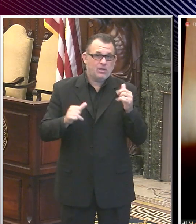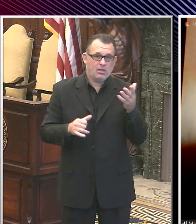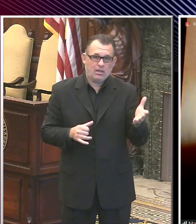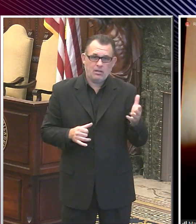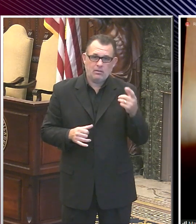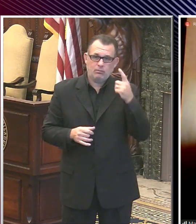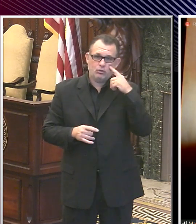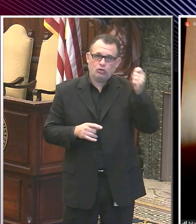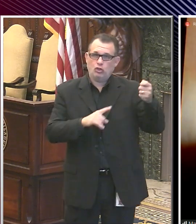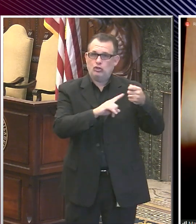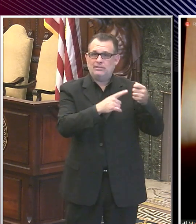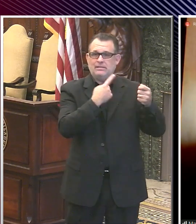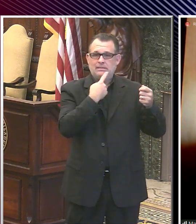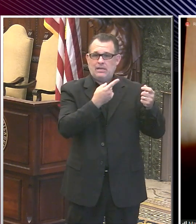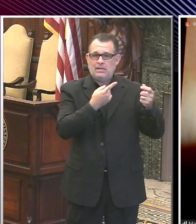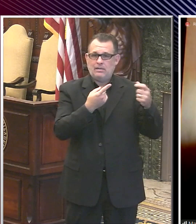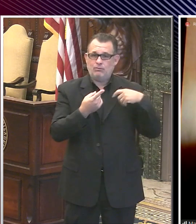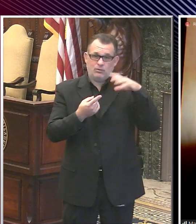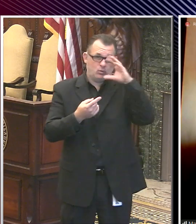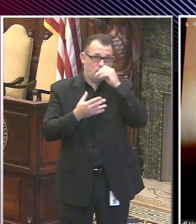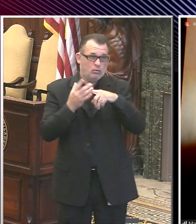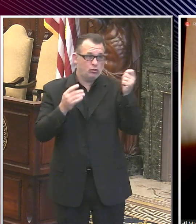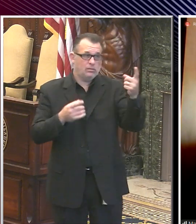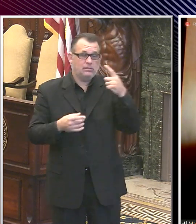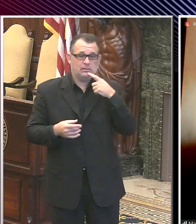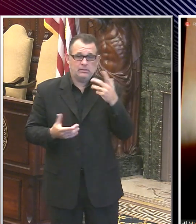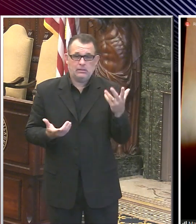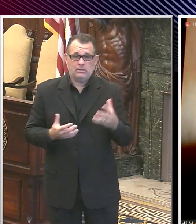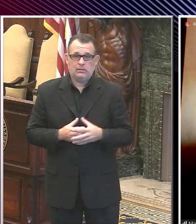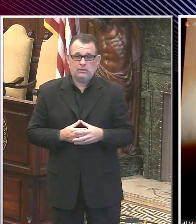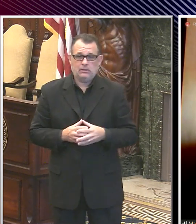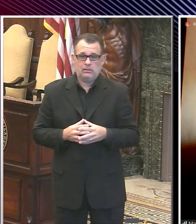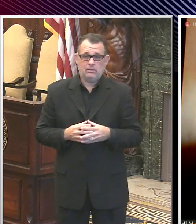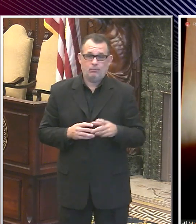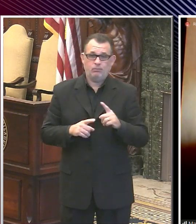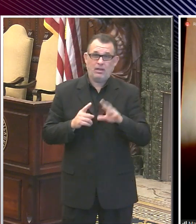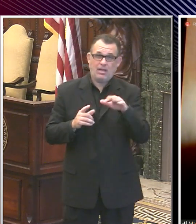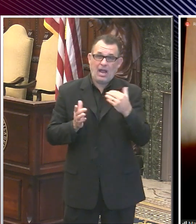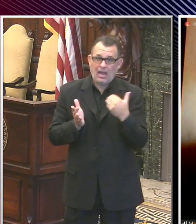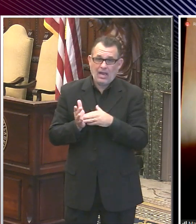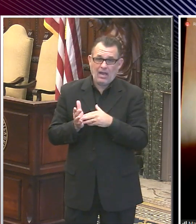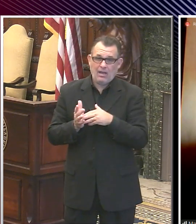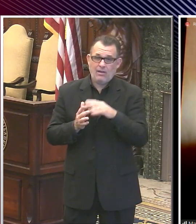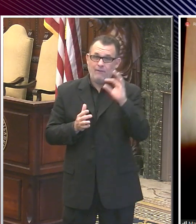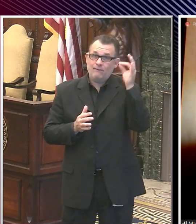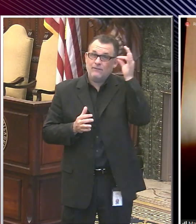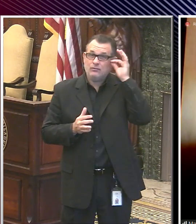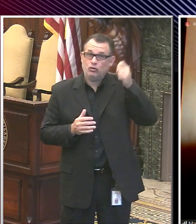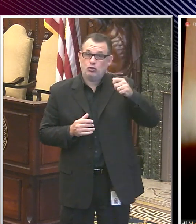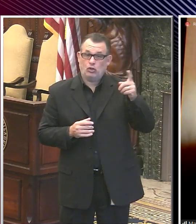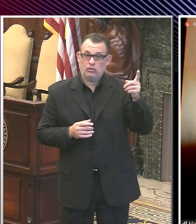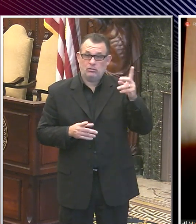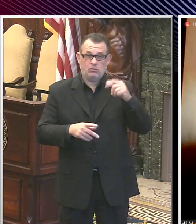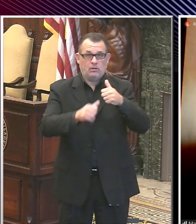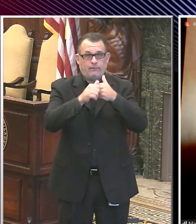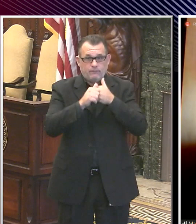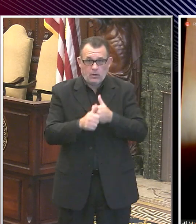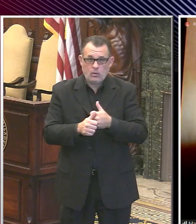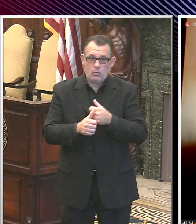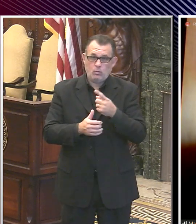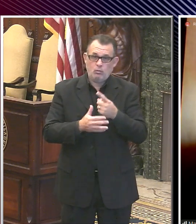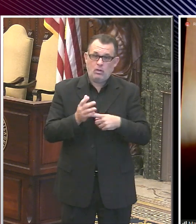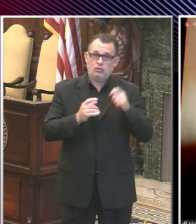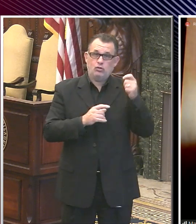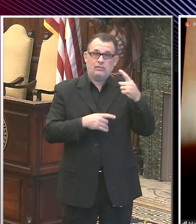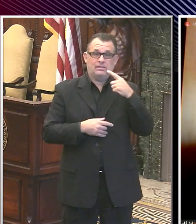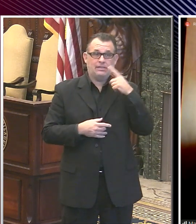want to speculate as to what the judge will or will not do. But again, if it's a federal judge, we will abide by what the federal judge